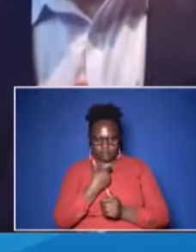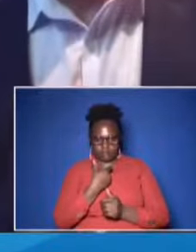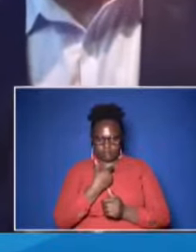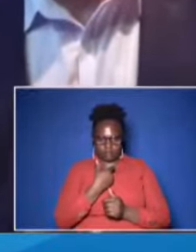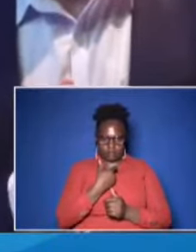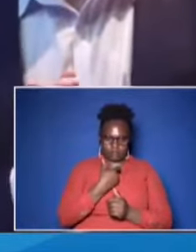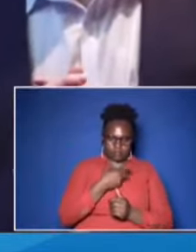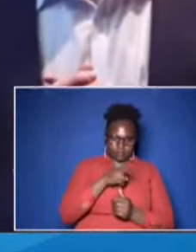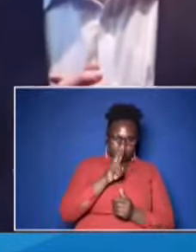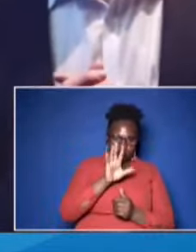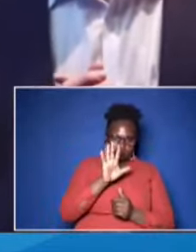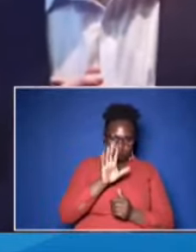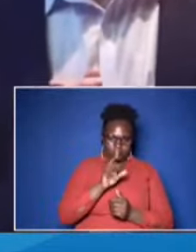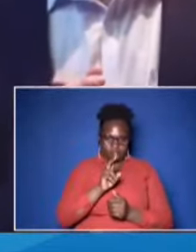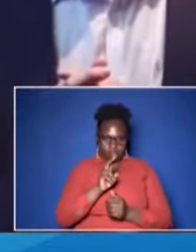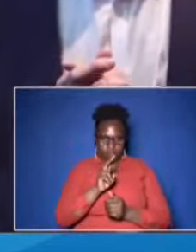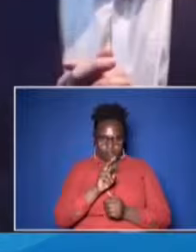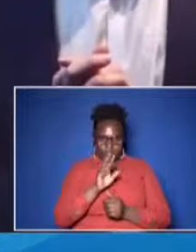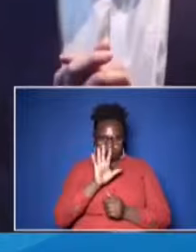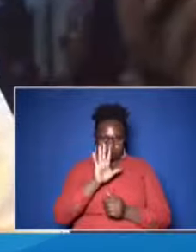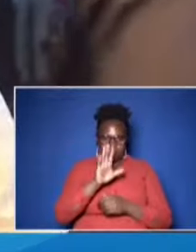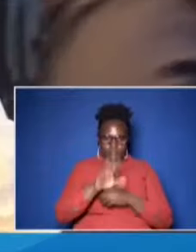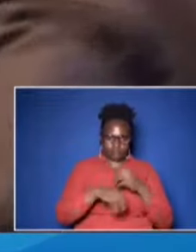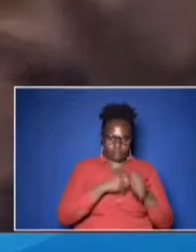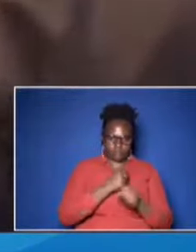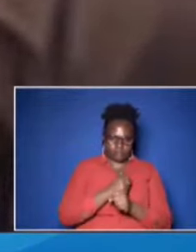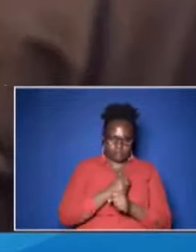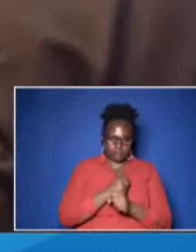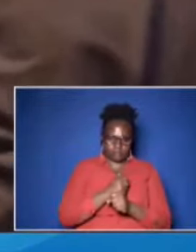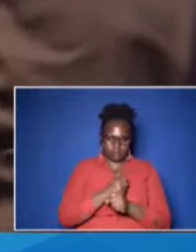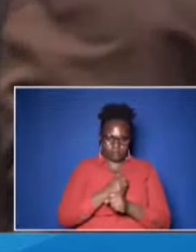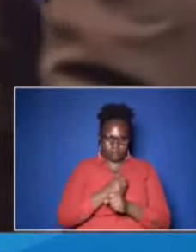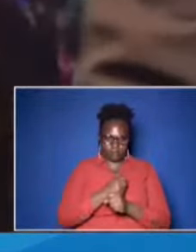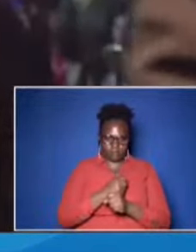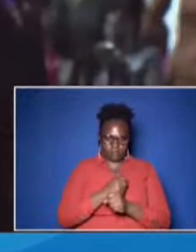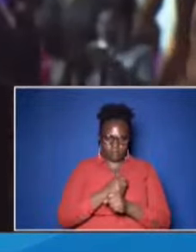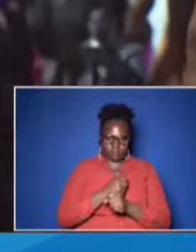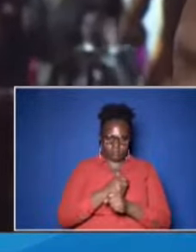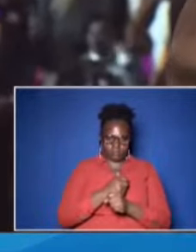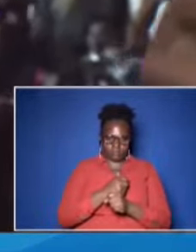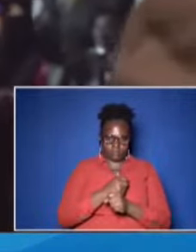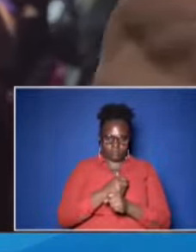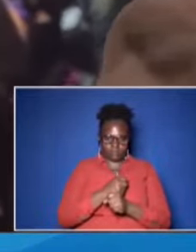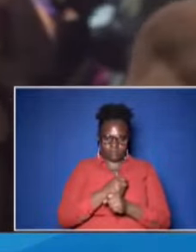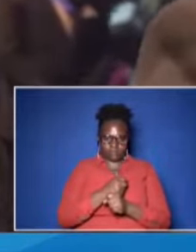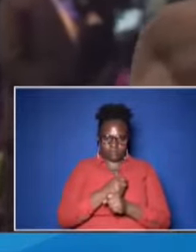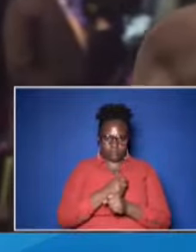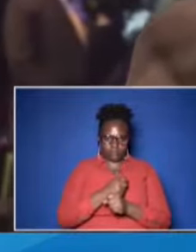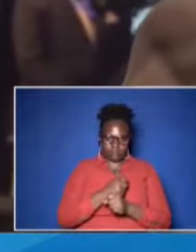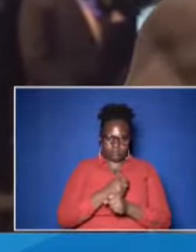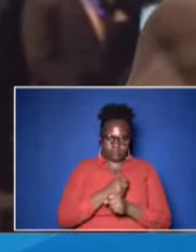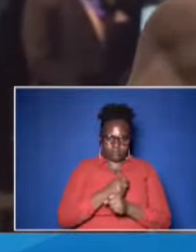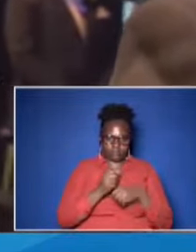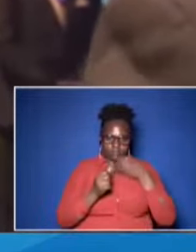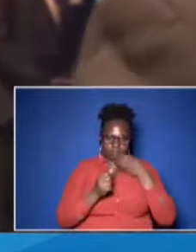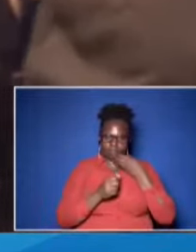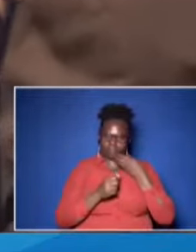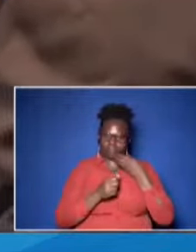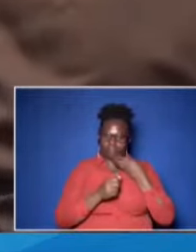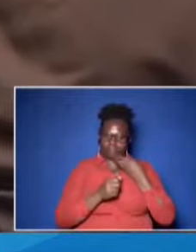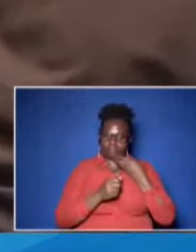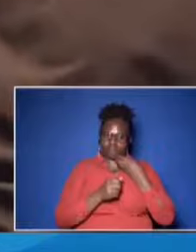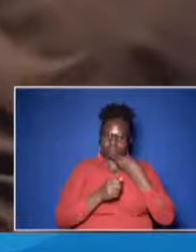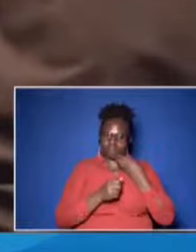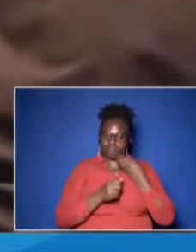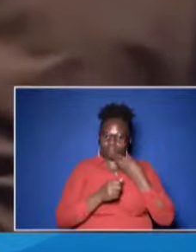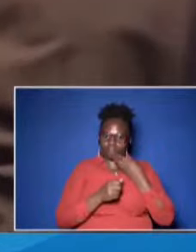about5 years 5 years okay put your hand on the good eye can you see me follow